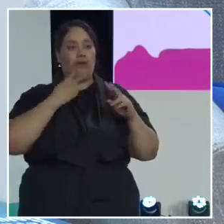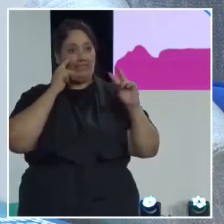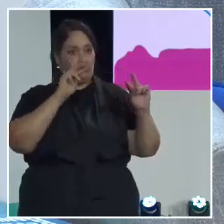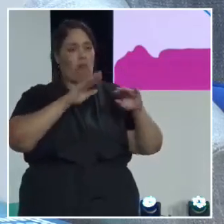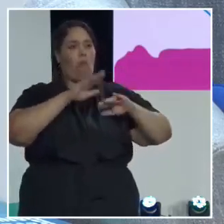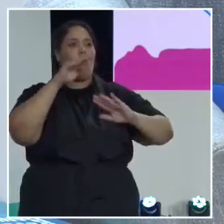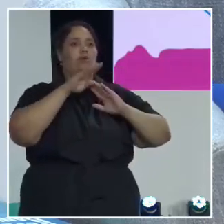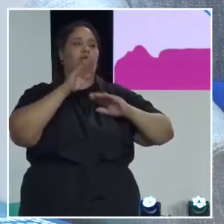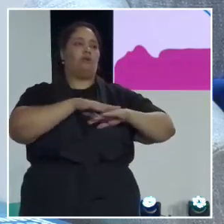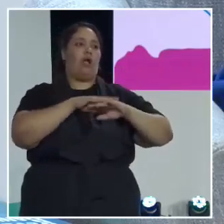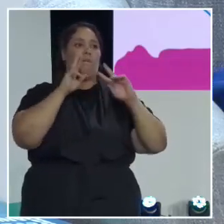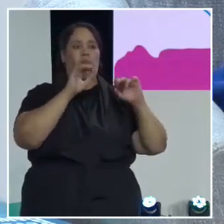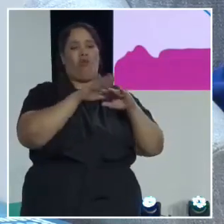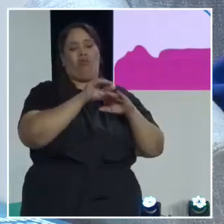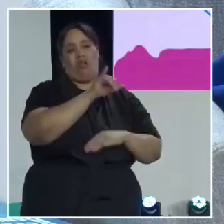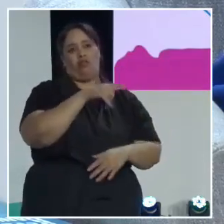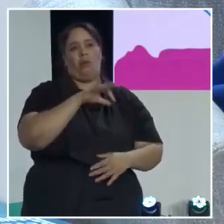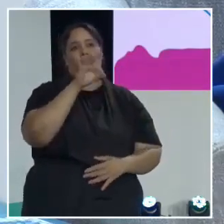time on. So just to add something new.